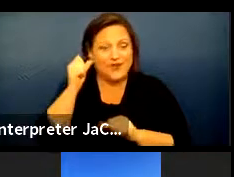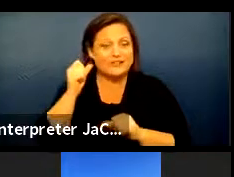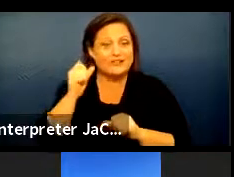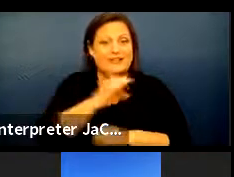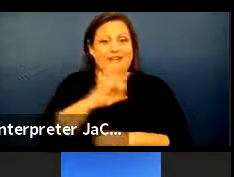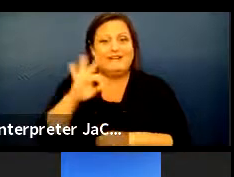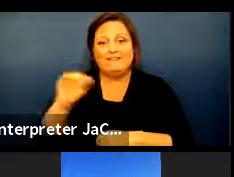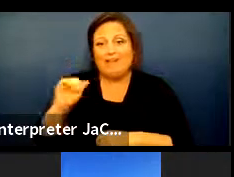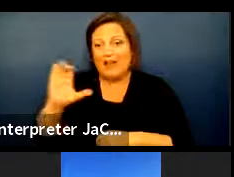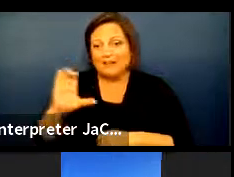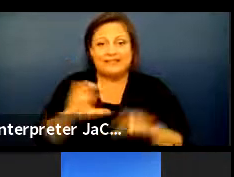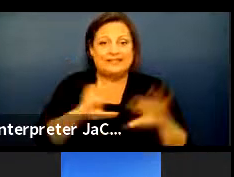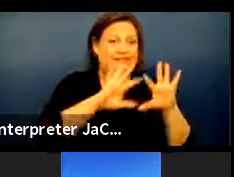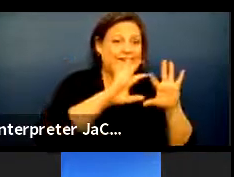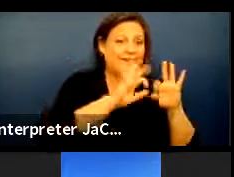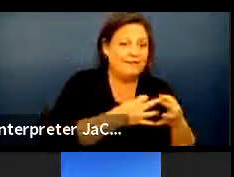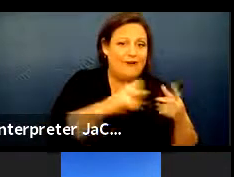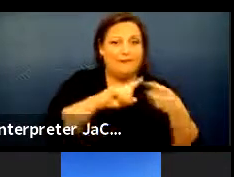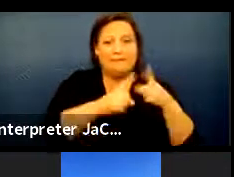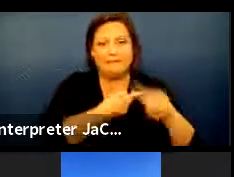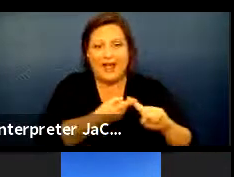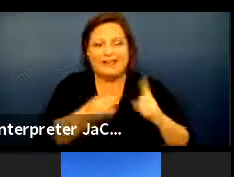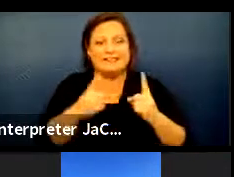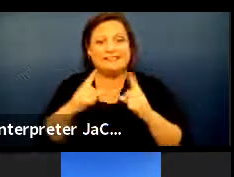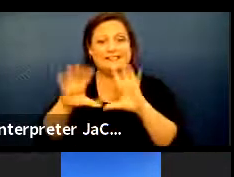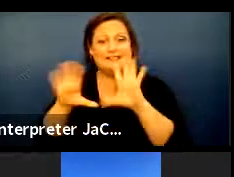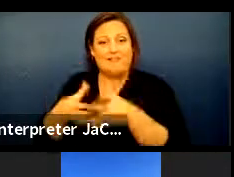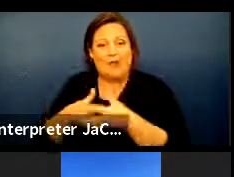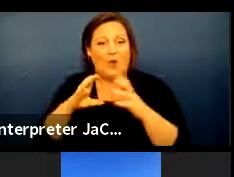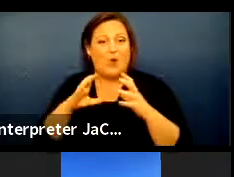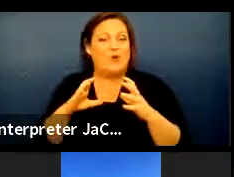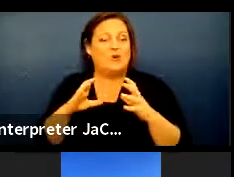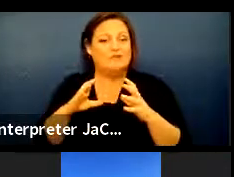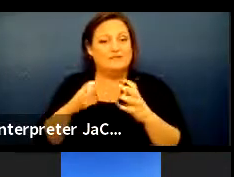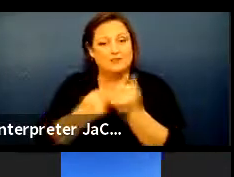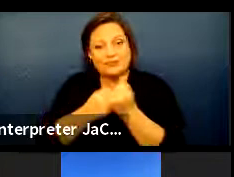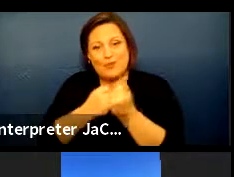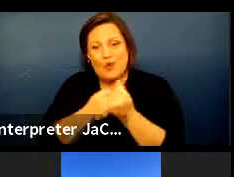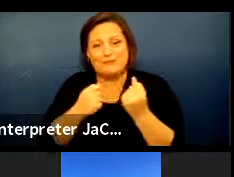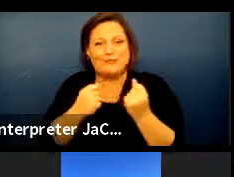friends and family and my cohort for supporting me all these years.